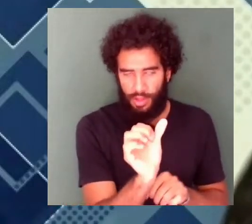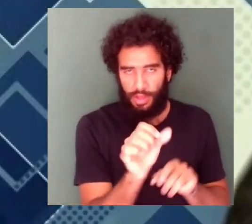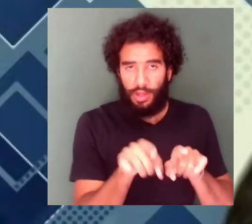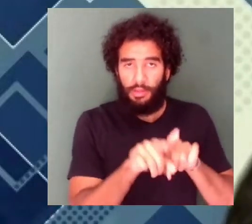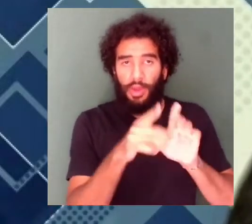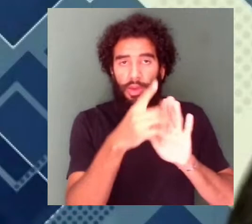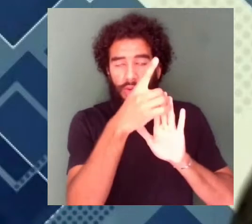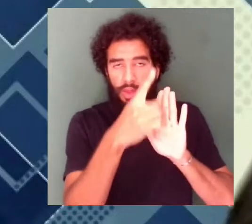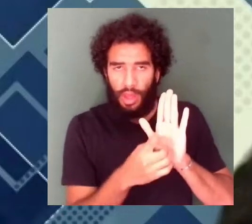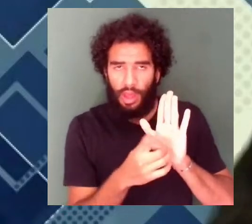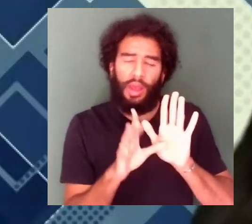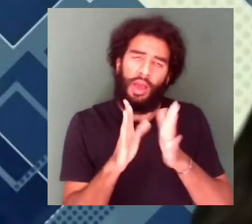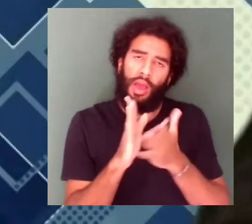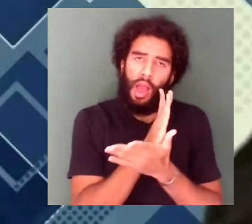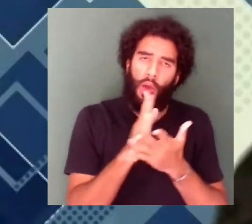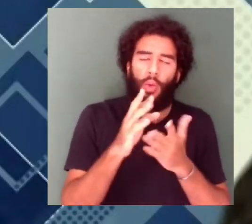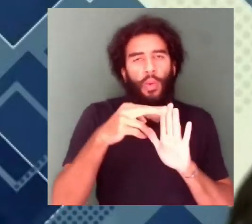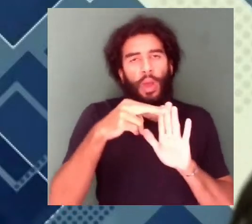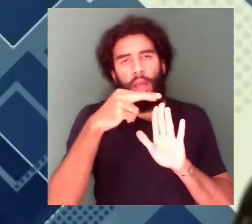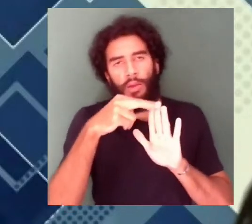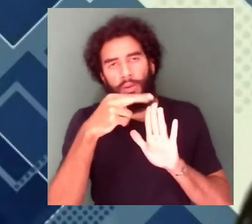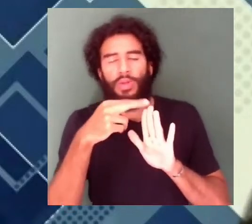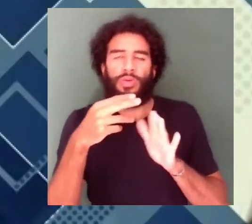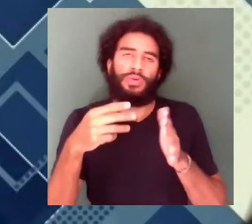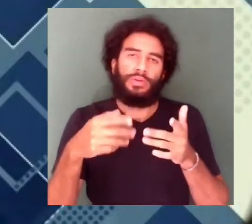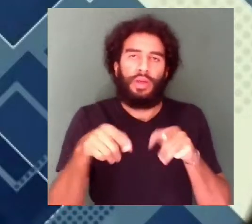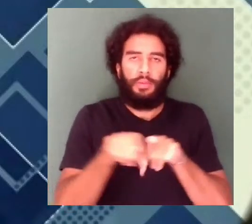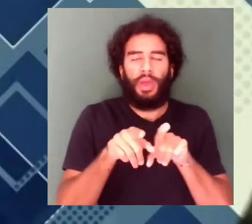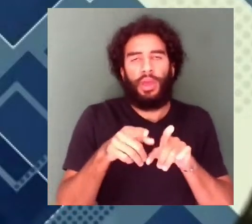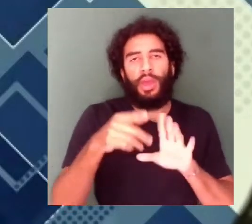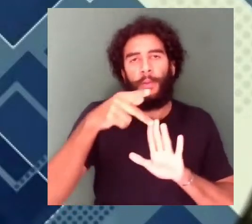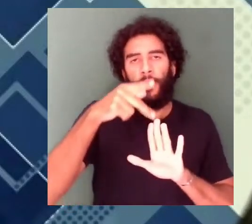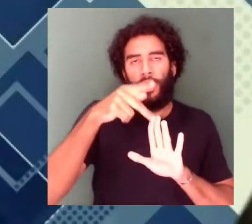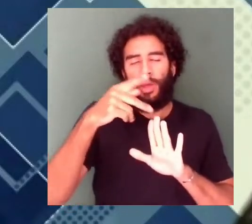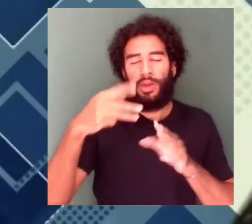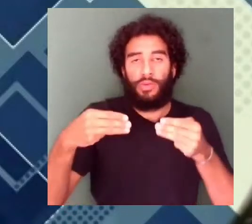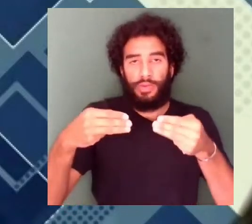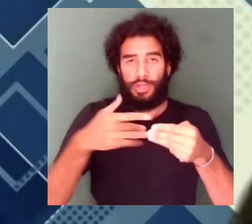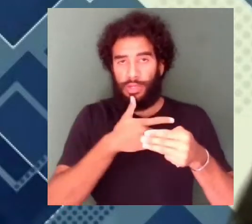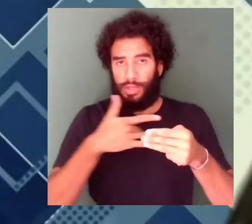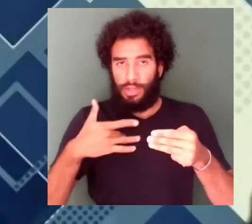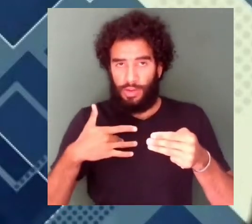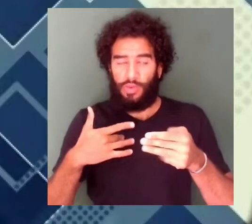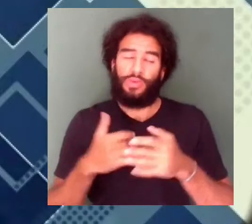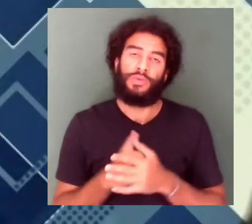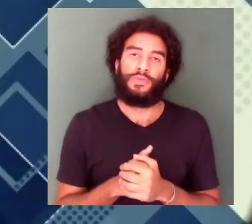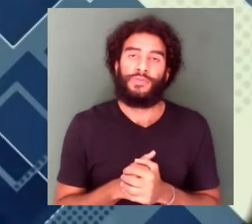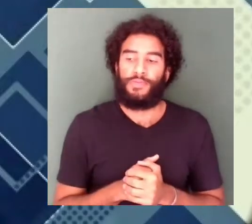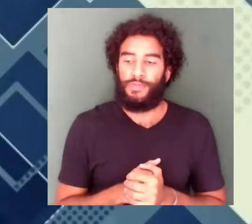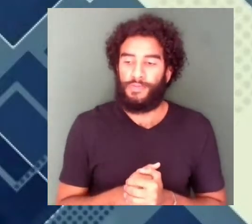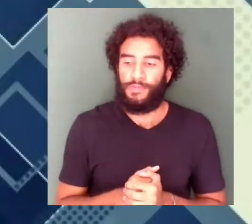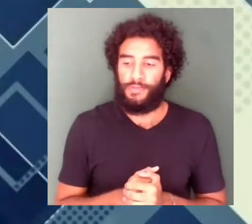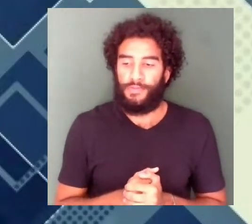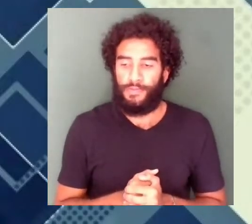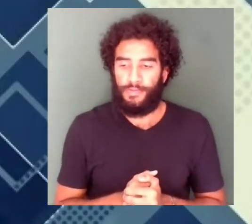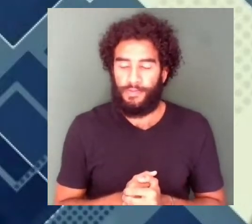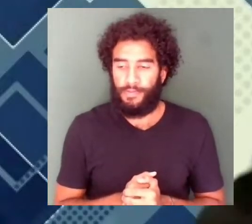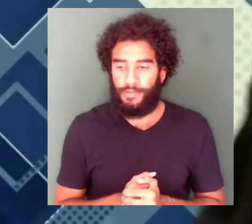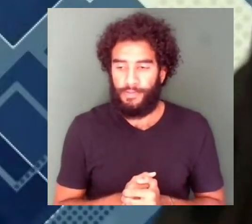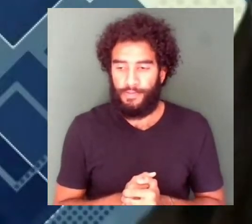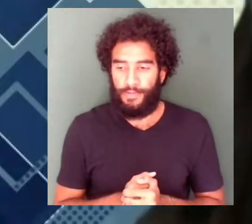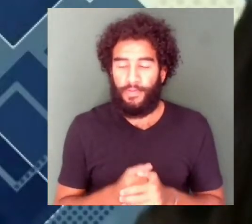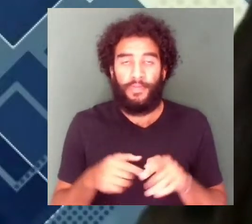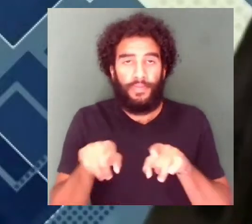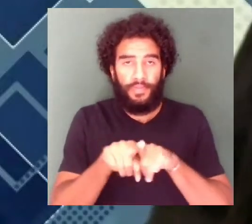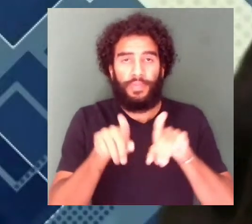11,865, and also a few resolutions by Anvisa and decrees by the Ministry of Health. And in relation